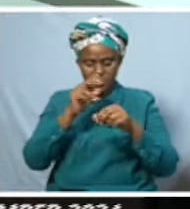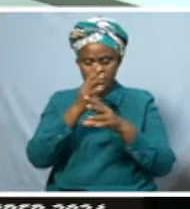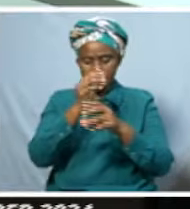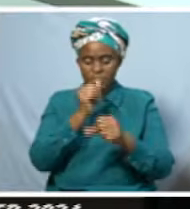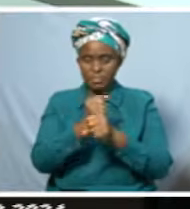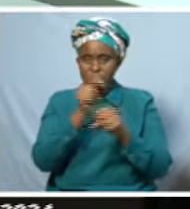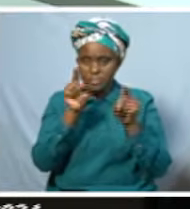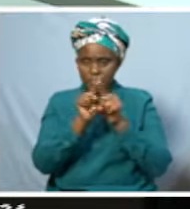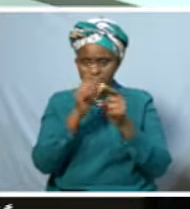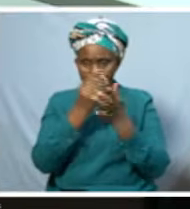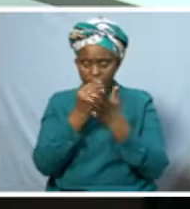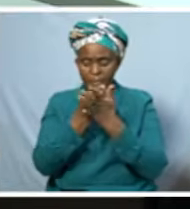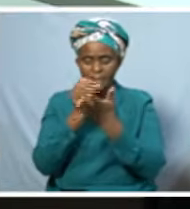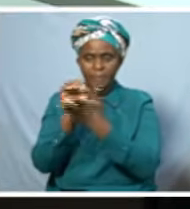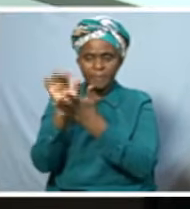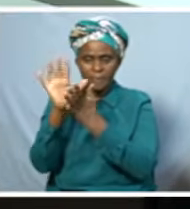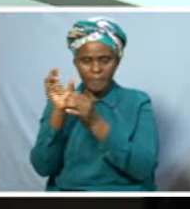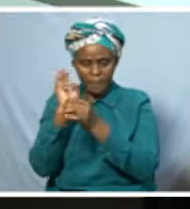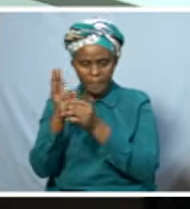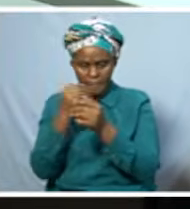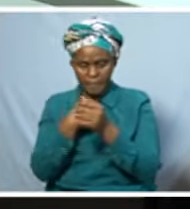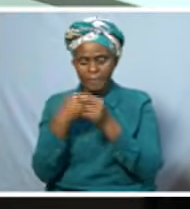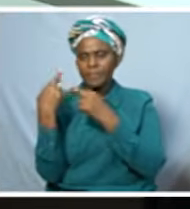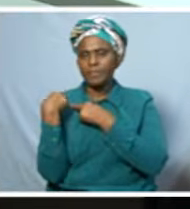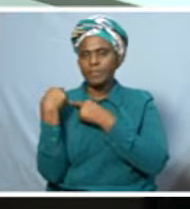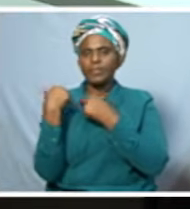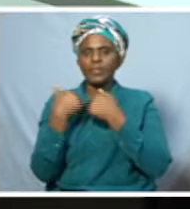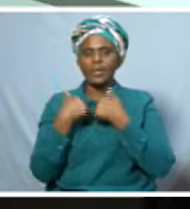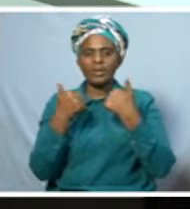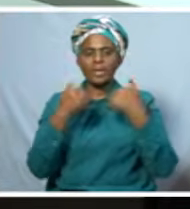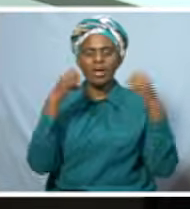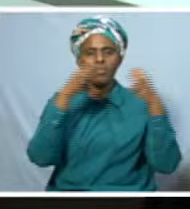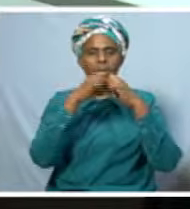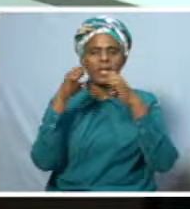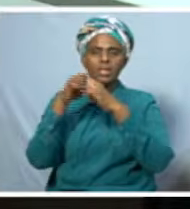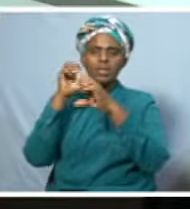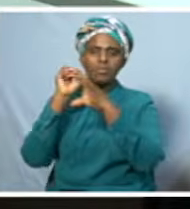same funds, the cashier will have the responsibility of now banking.